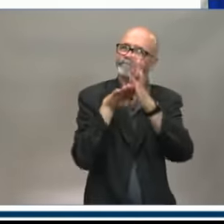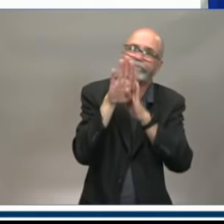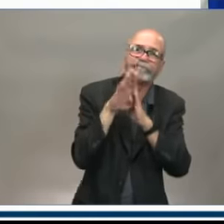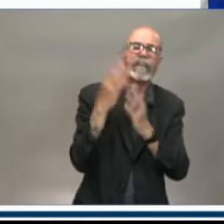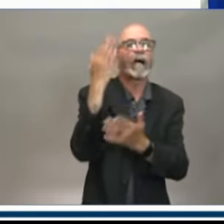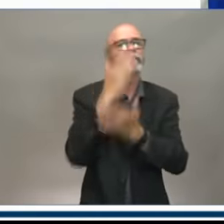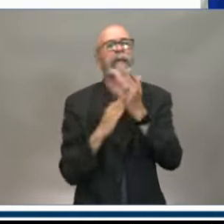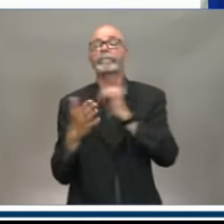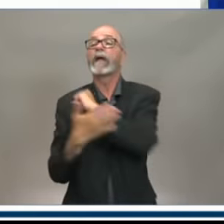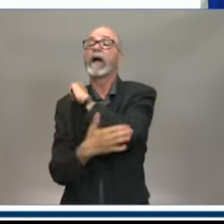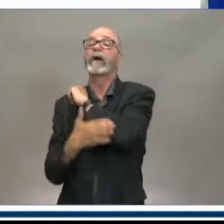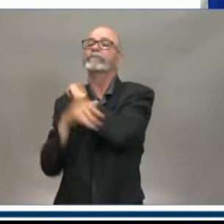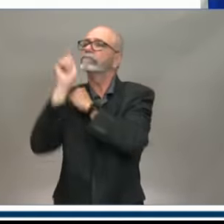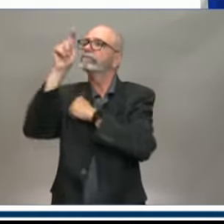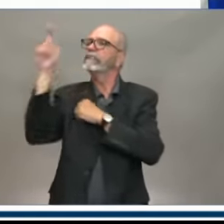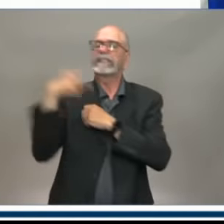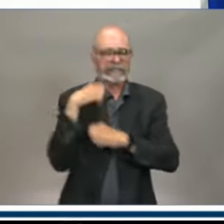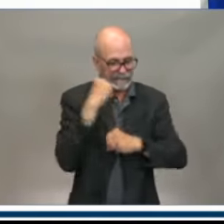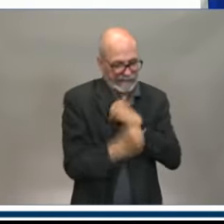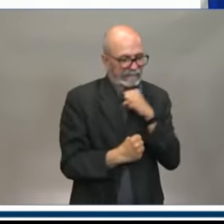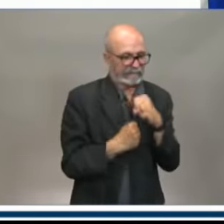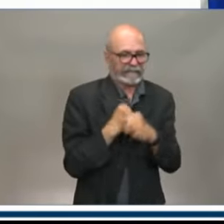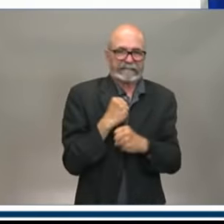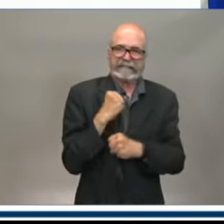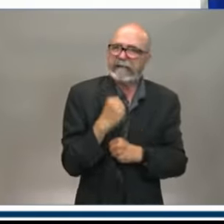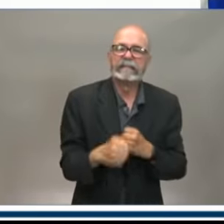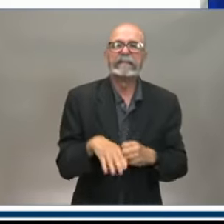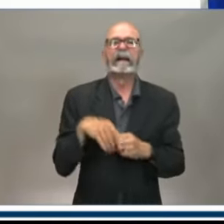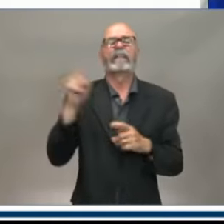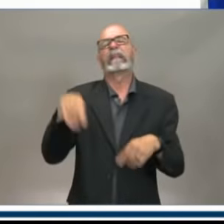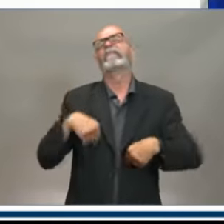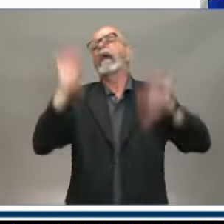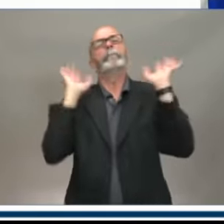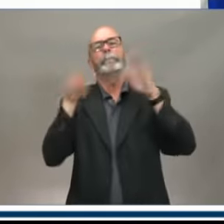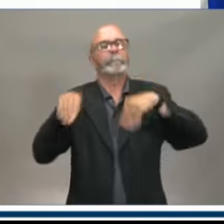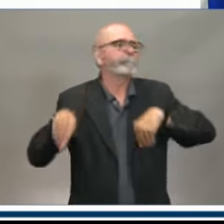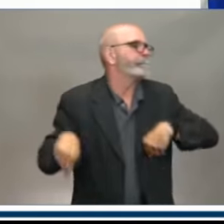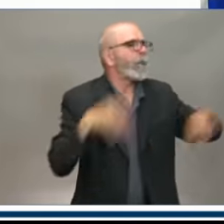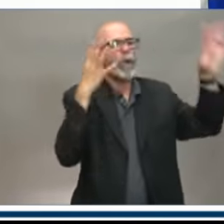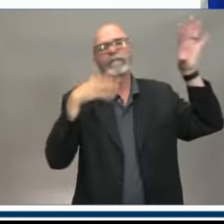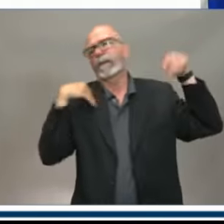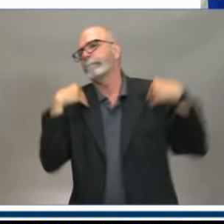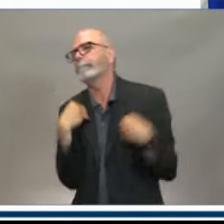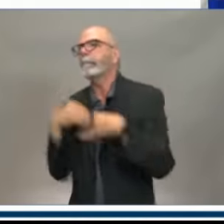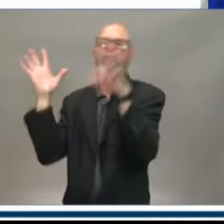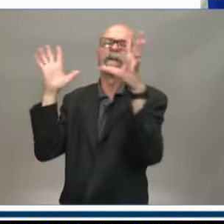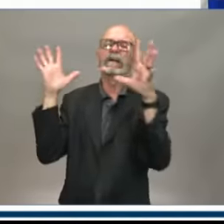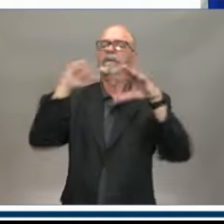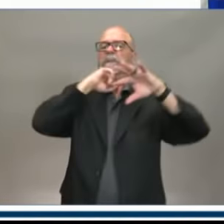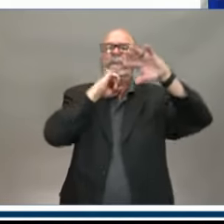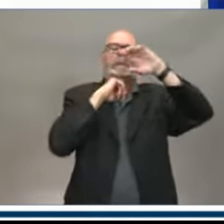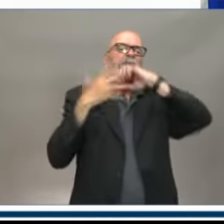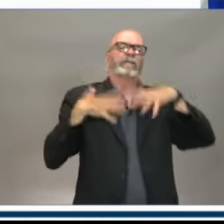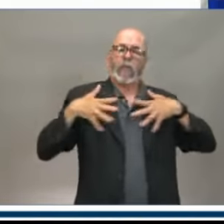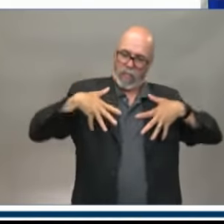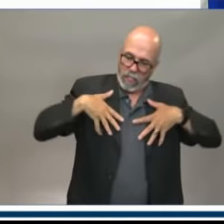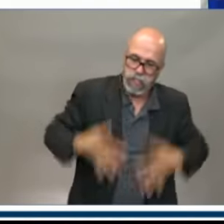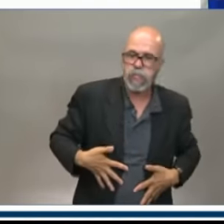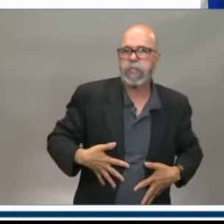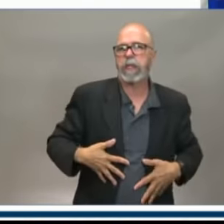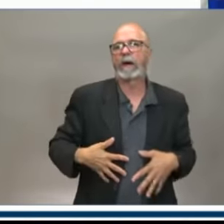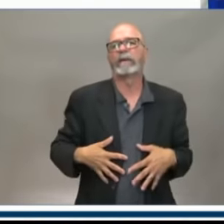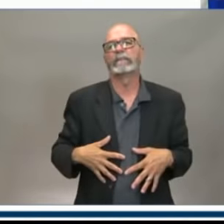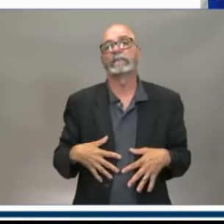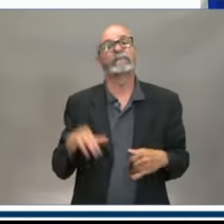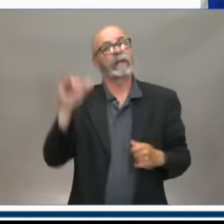have suffered loss of population and loss of other things that now bear a greater burden. And if those populations